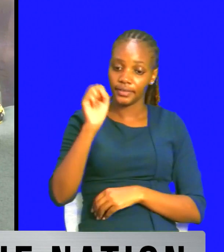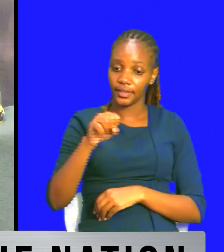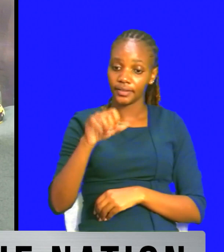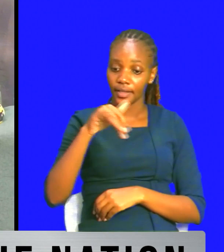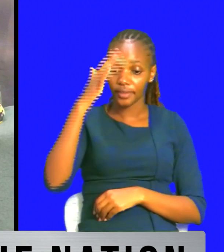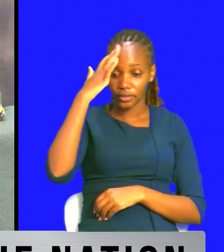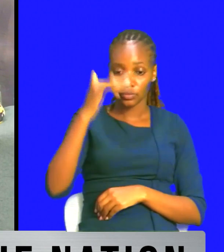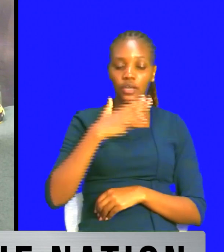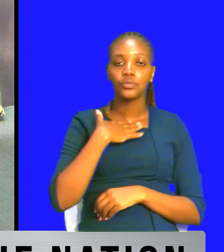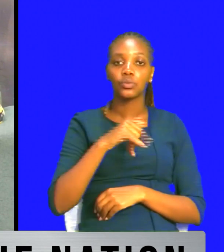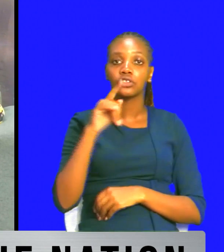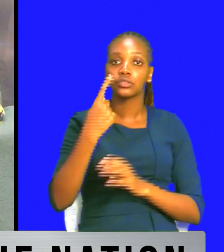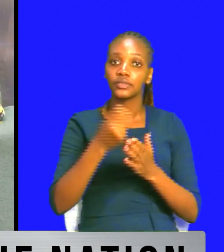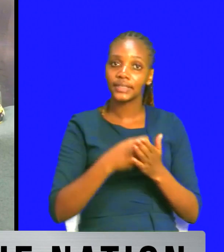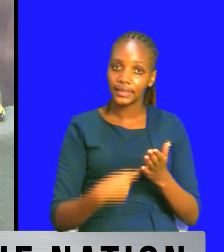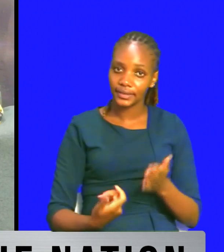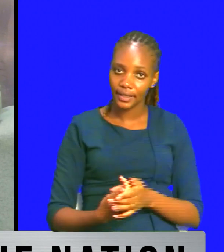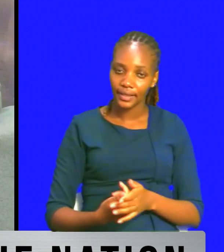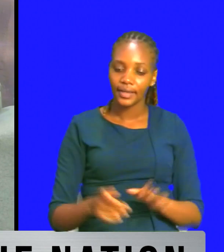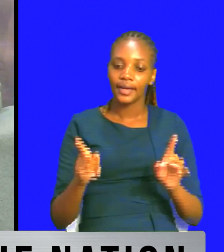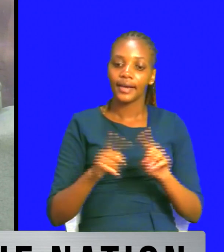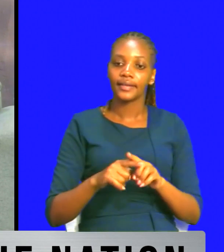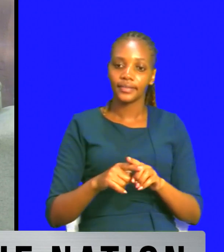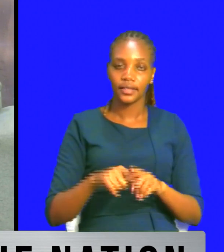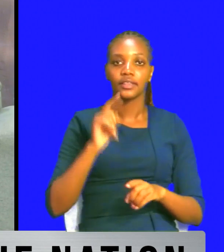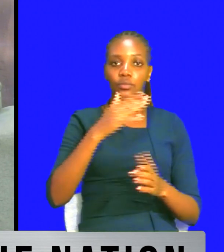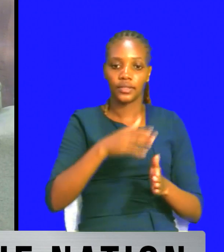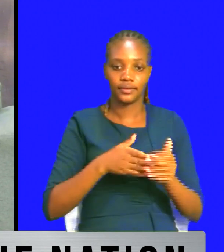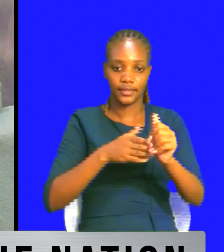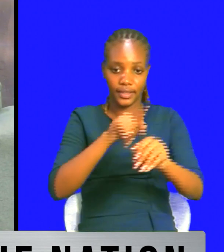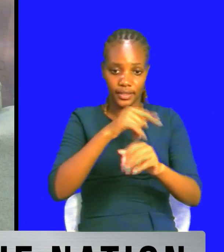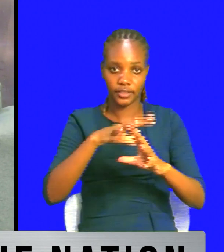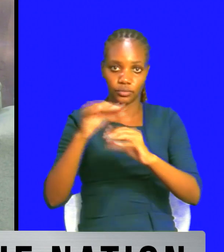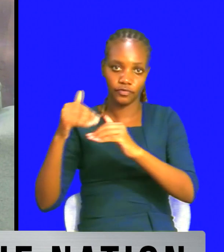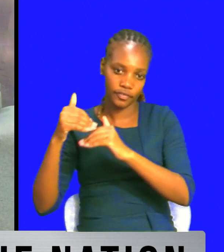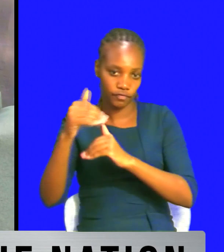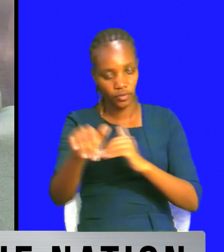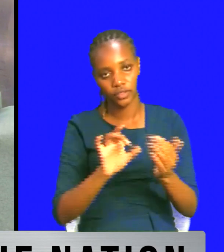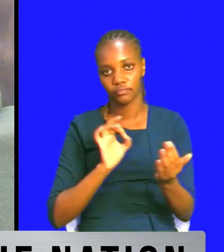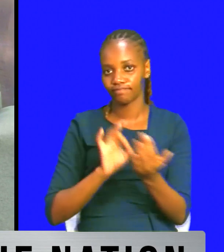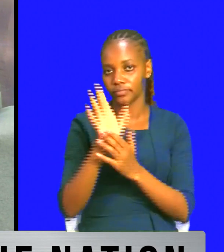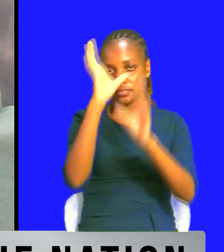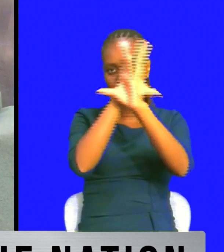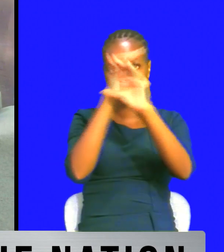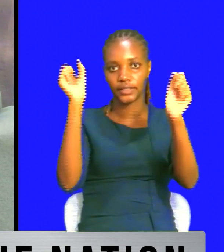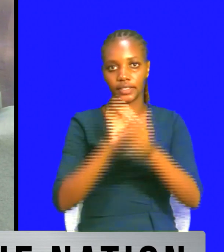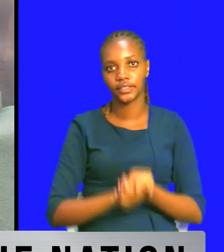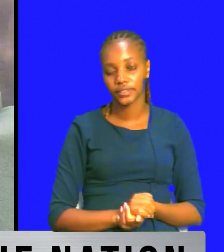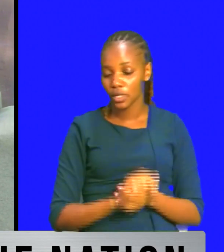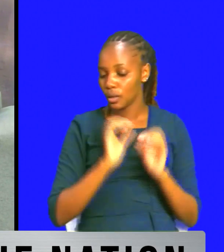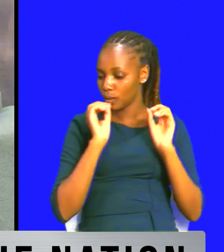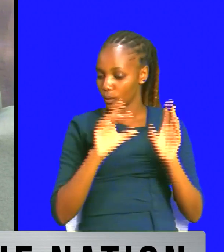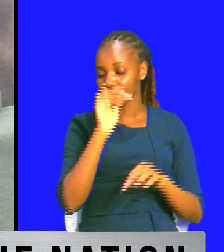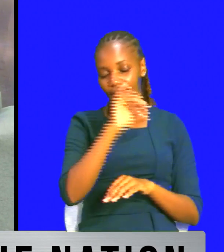why we want those signatures, and they are giving us a go-ahead ya kushukisha zakayo. No. Okay, that's your opinion.